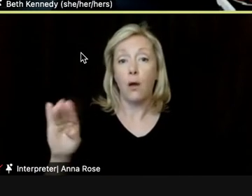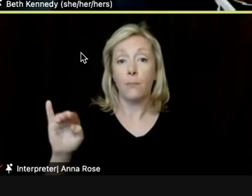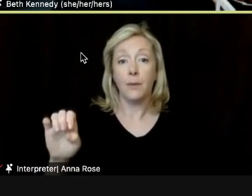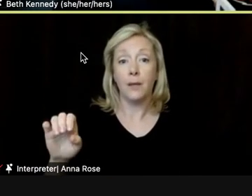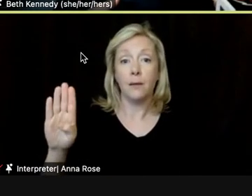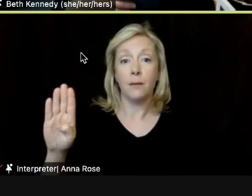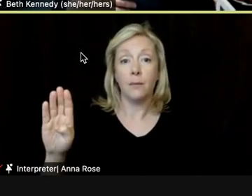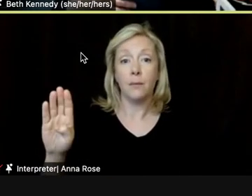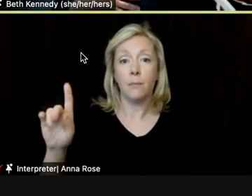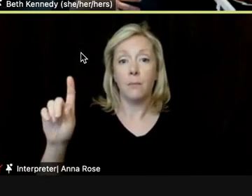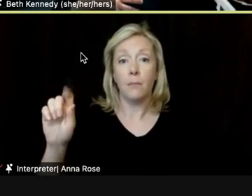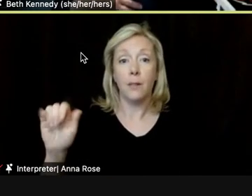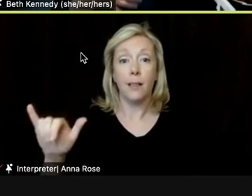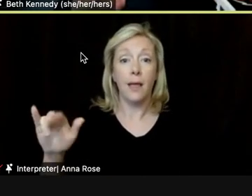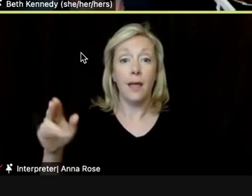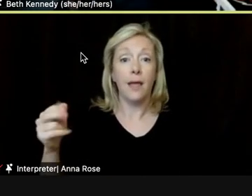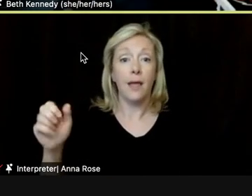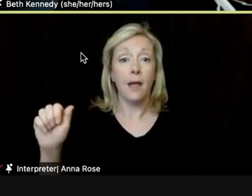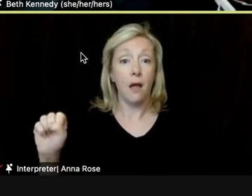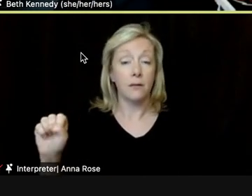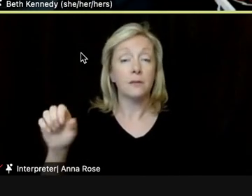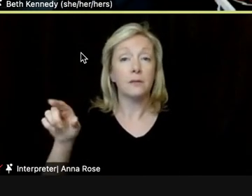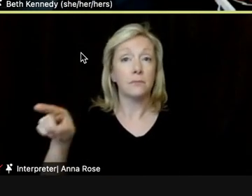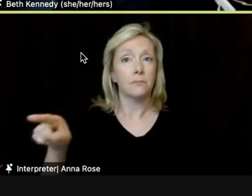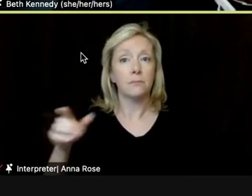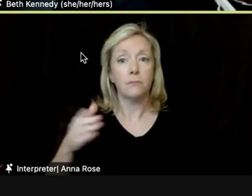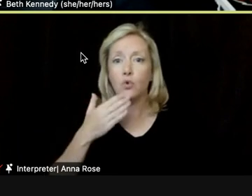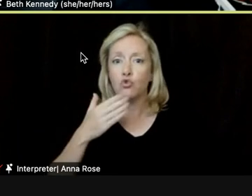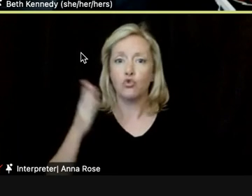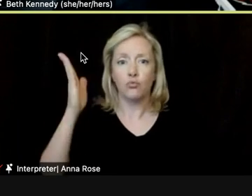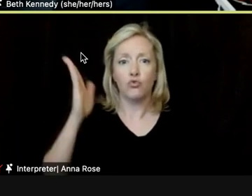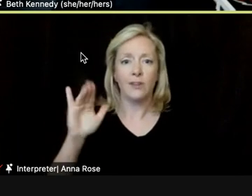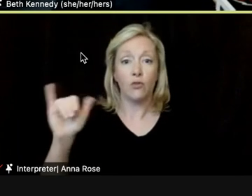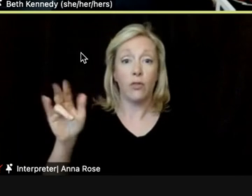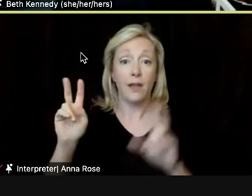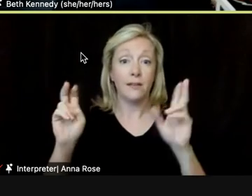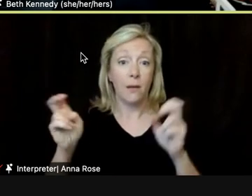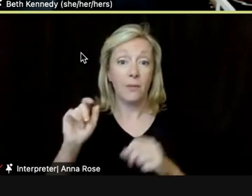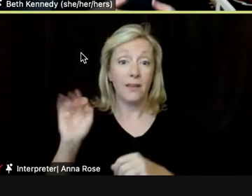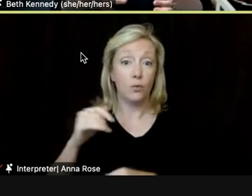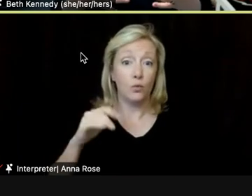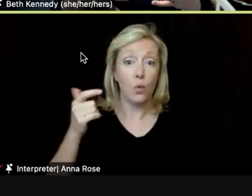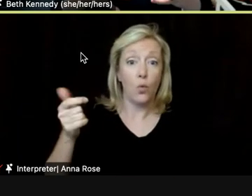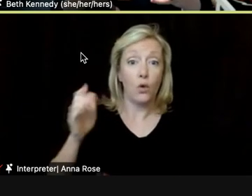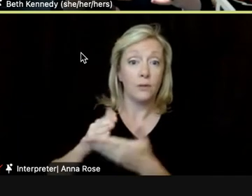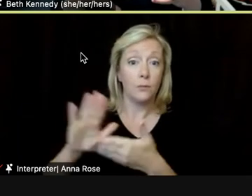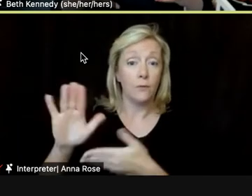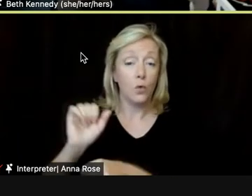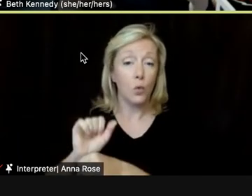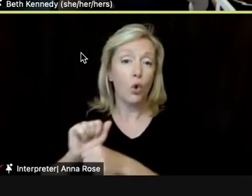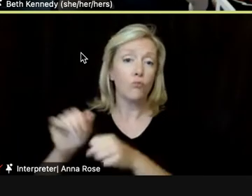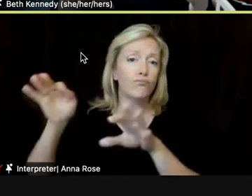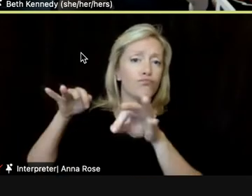on that topic. If you can catch her live or on a recording.